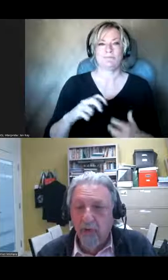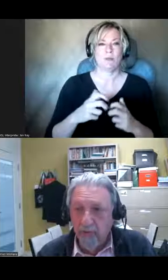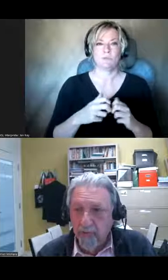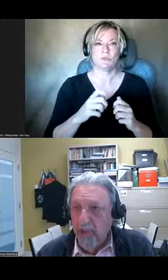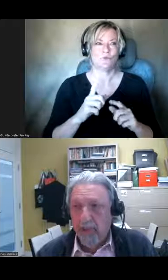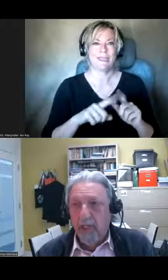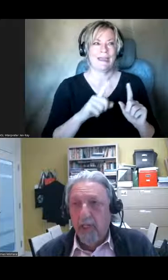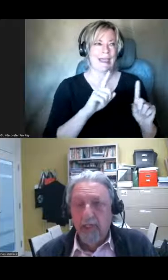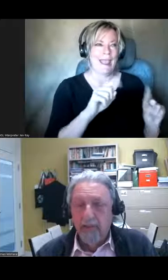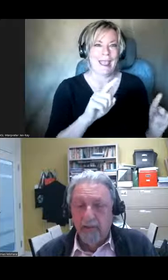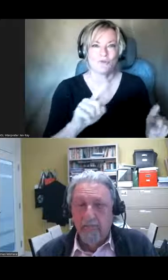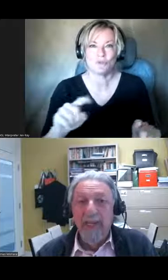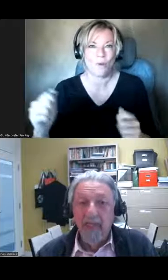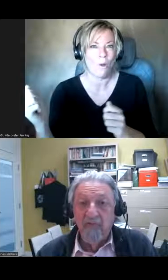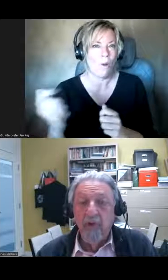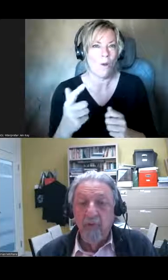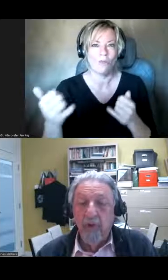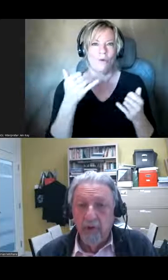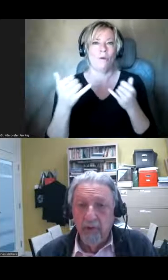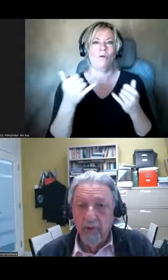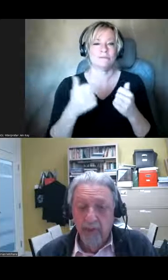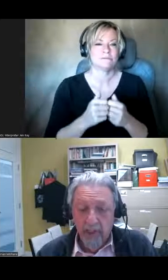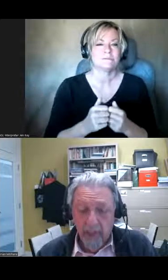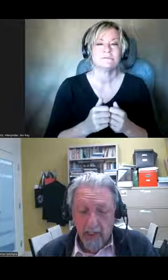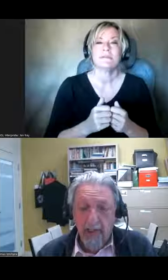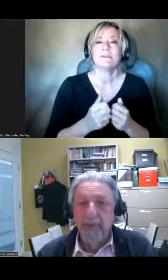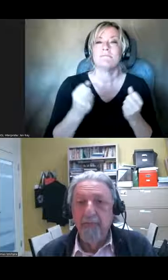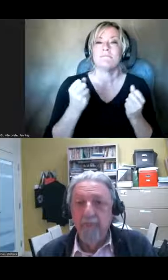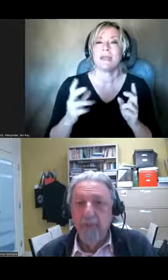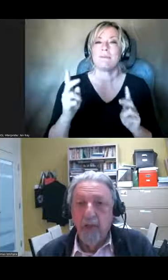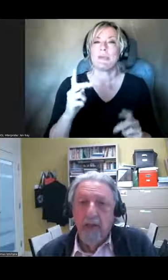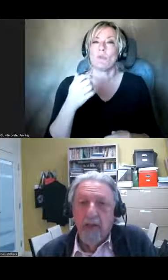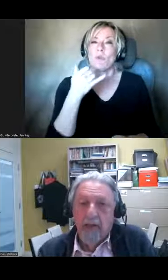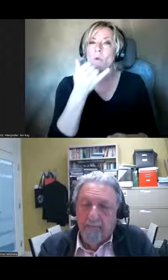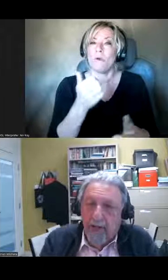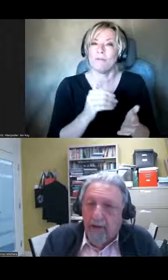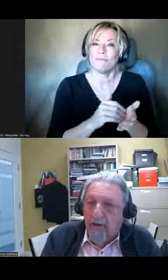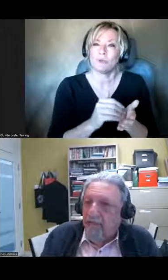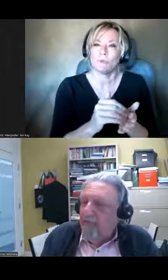the calls? Many frequent callers are